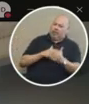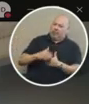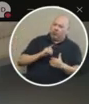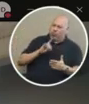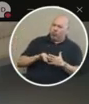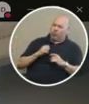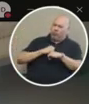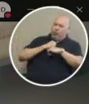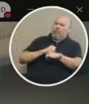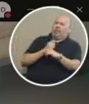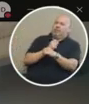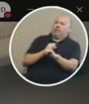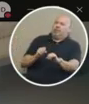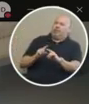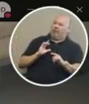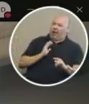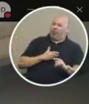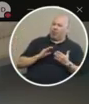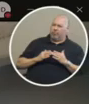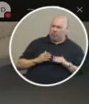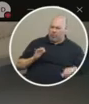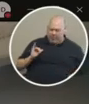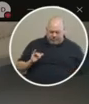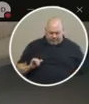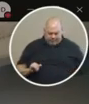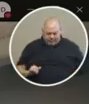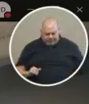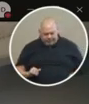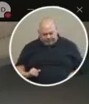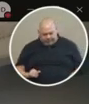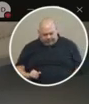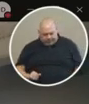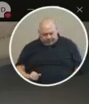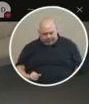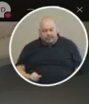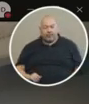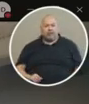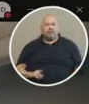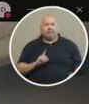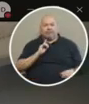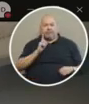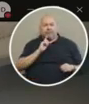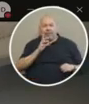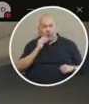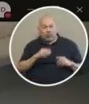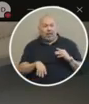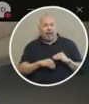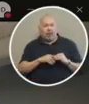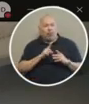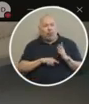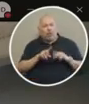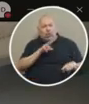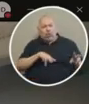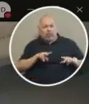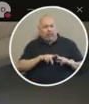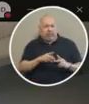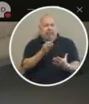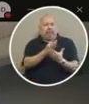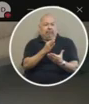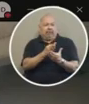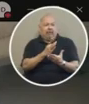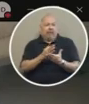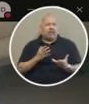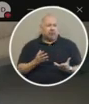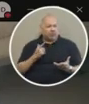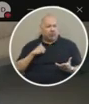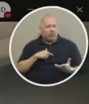to protect the safety of our community. And sir, to that, I'll add, what we're looking at is the financial capacity